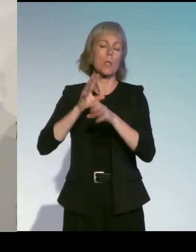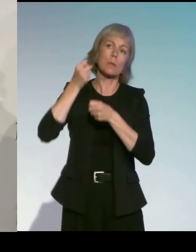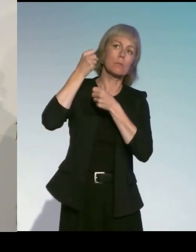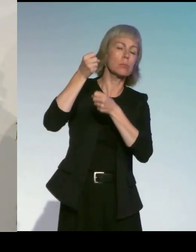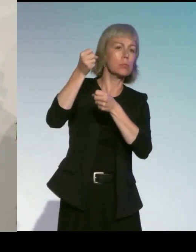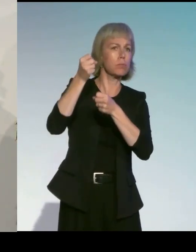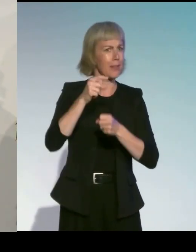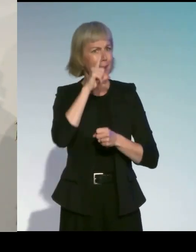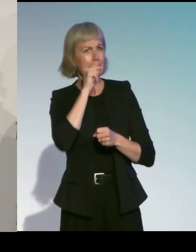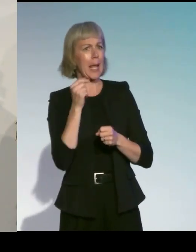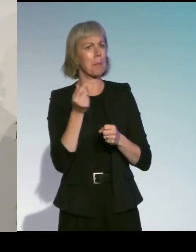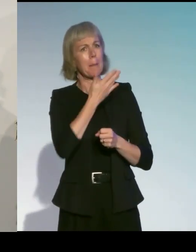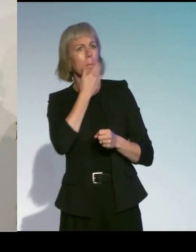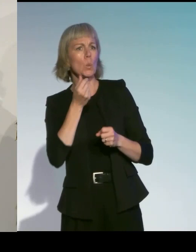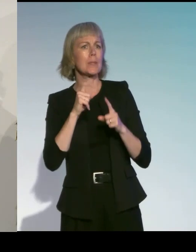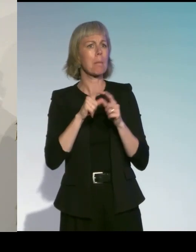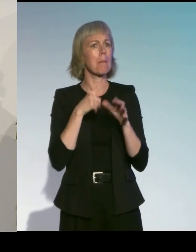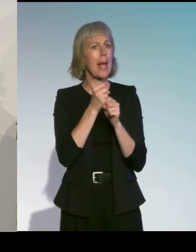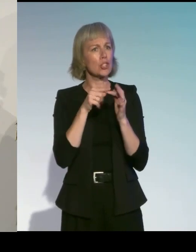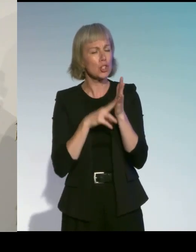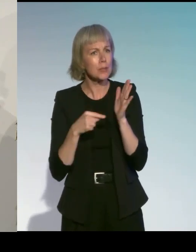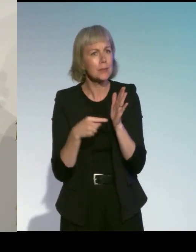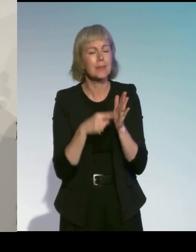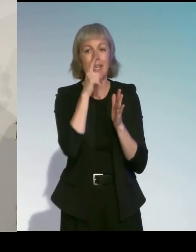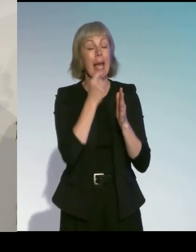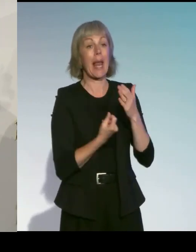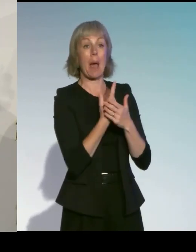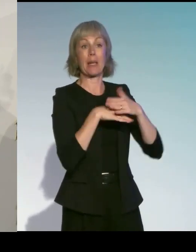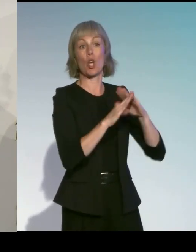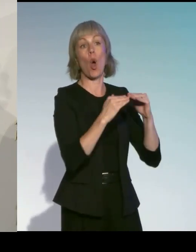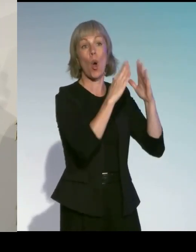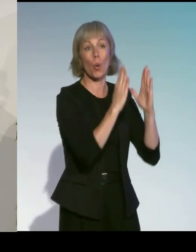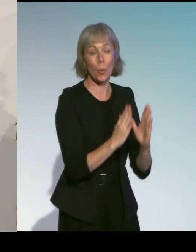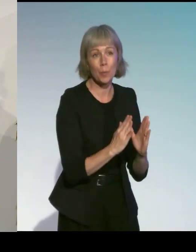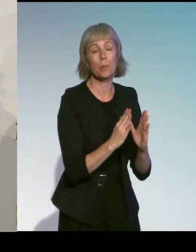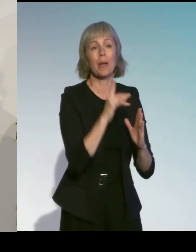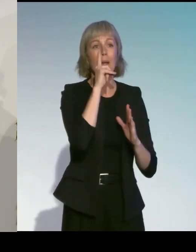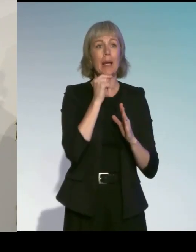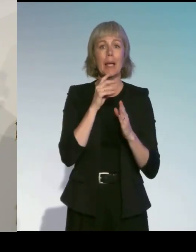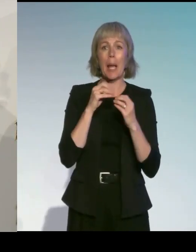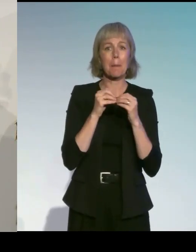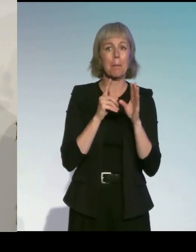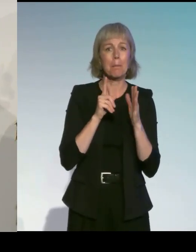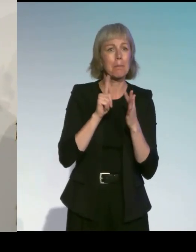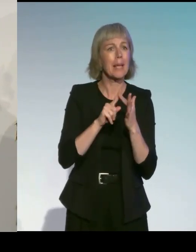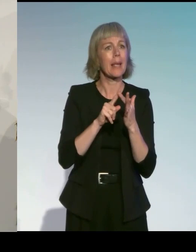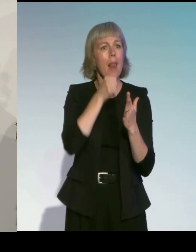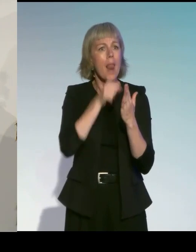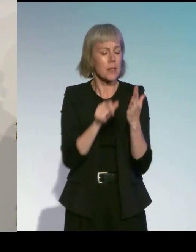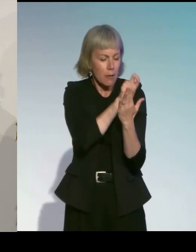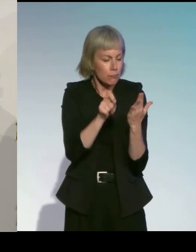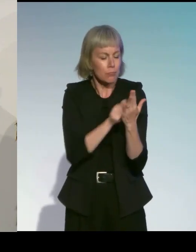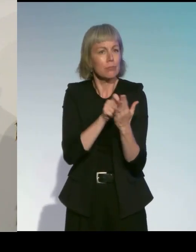in pageants, in home spaces. It takes form in lobbying, in writing letters,